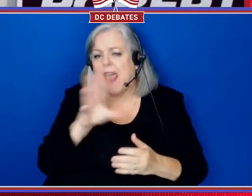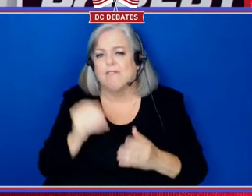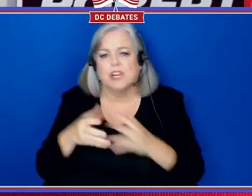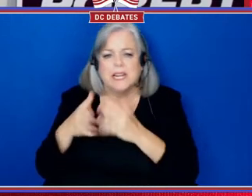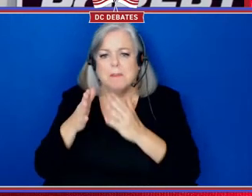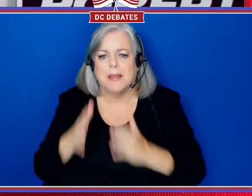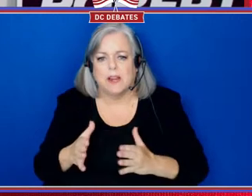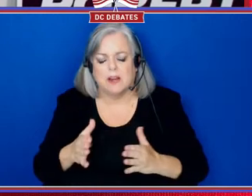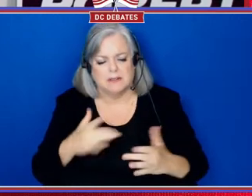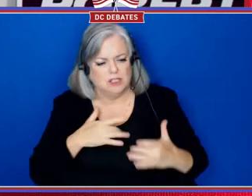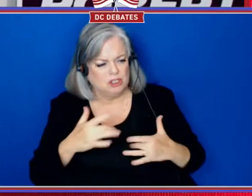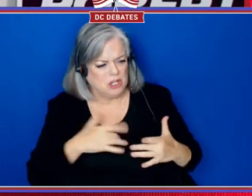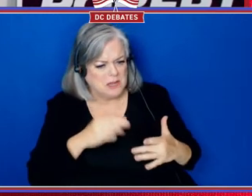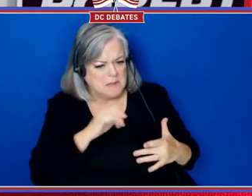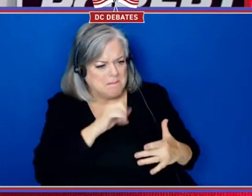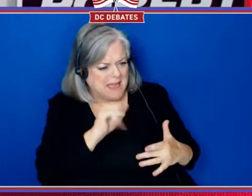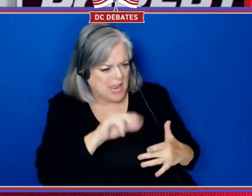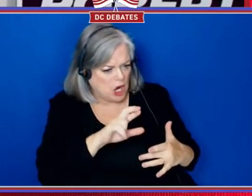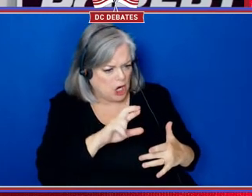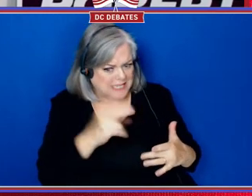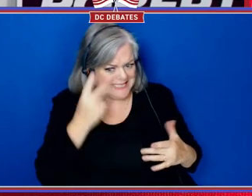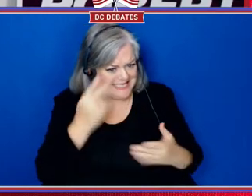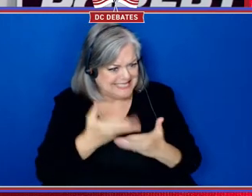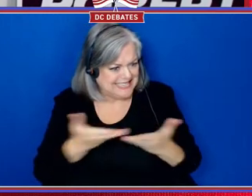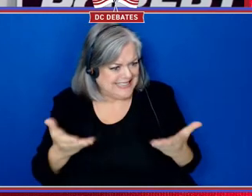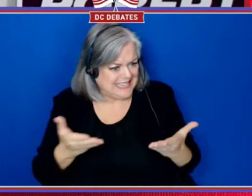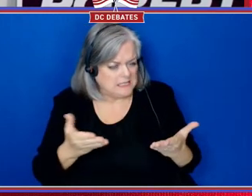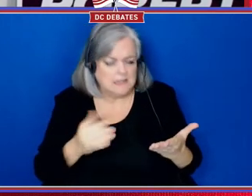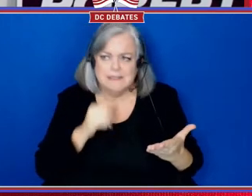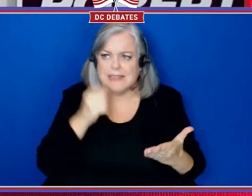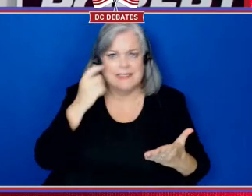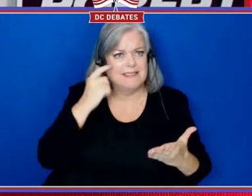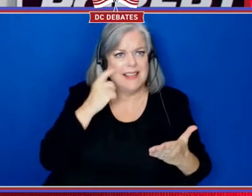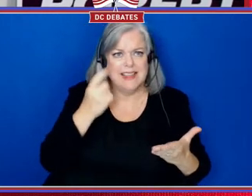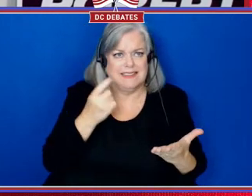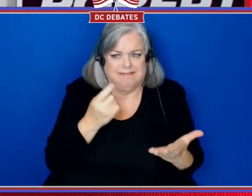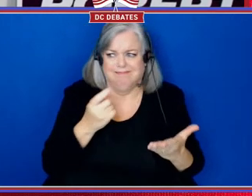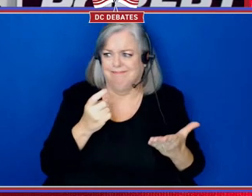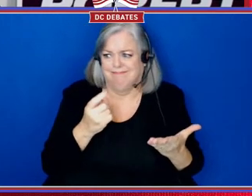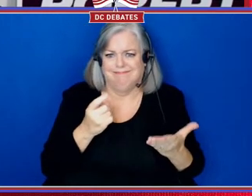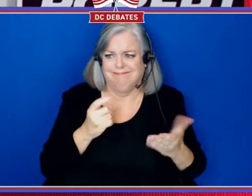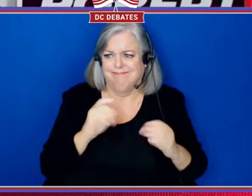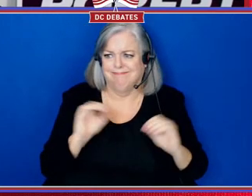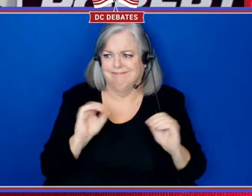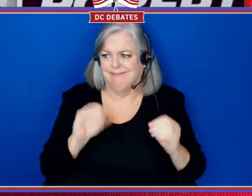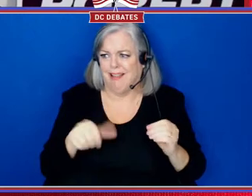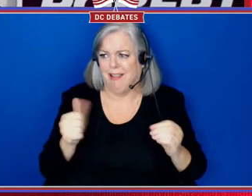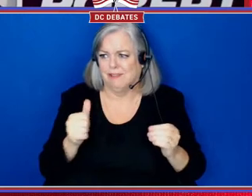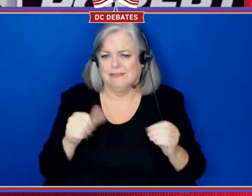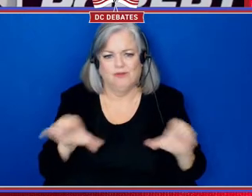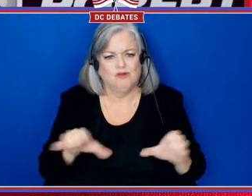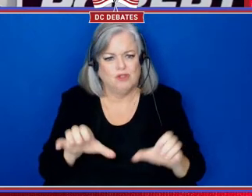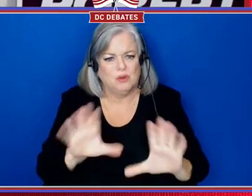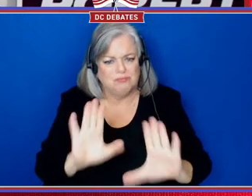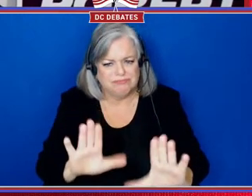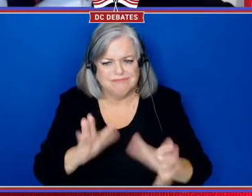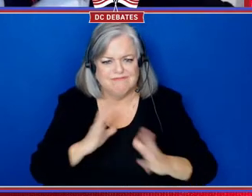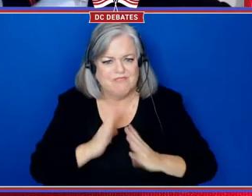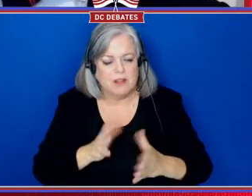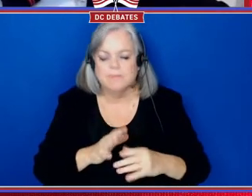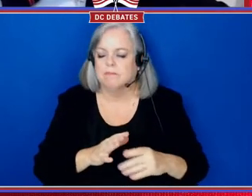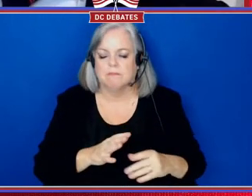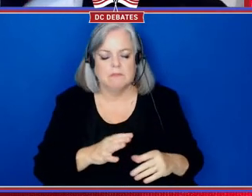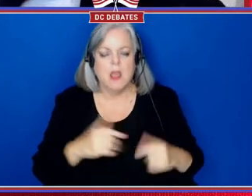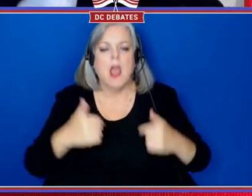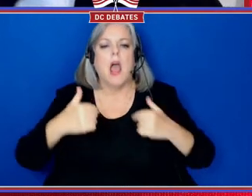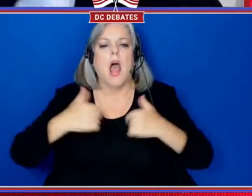see anything wrong and thinks we shouldn't do anything different. I fundamentally believe that we can do better. I fundamentally believe that we can keep more